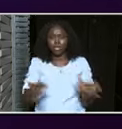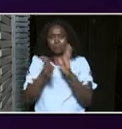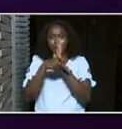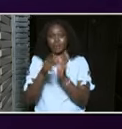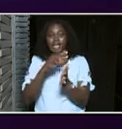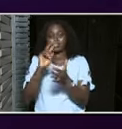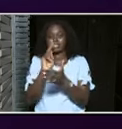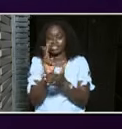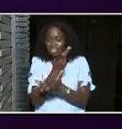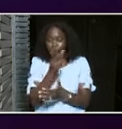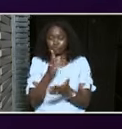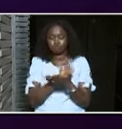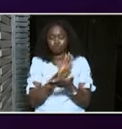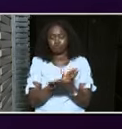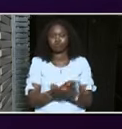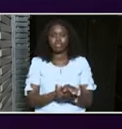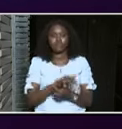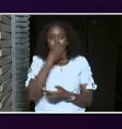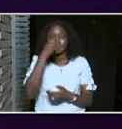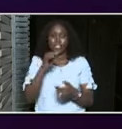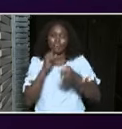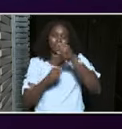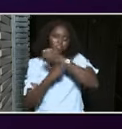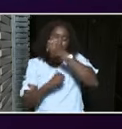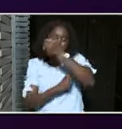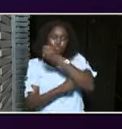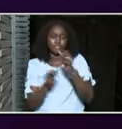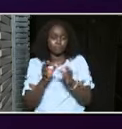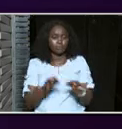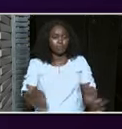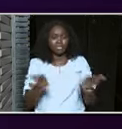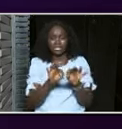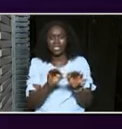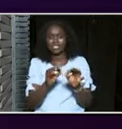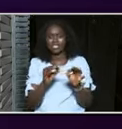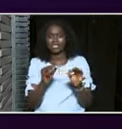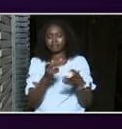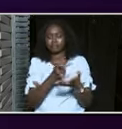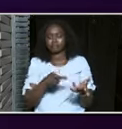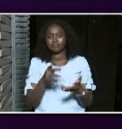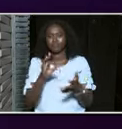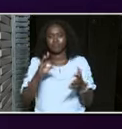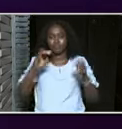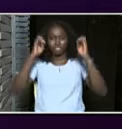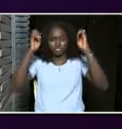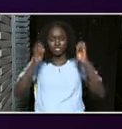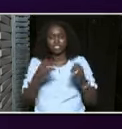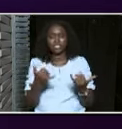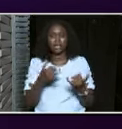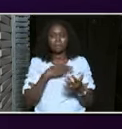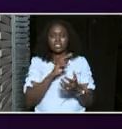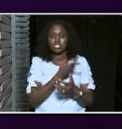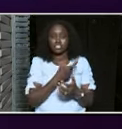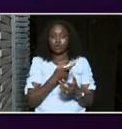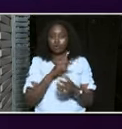also the foundation, a very important a stage of education. Now, my second question, although someone